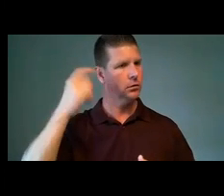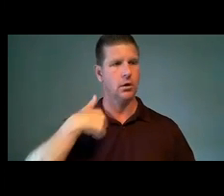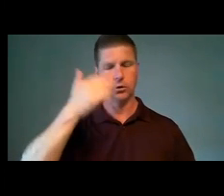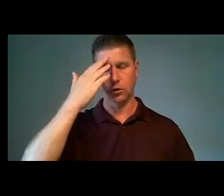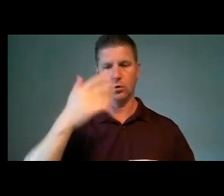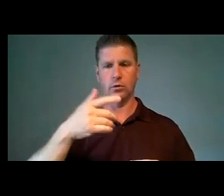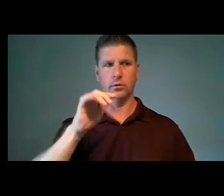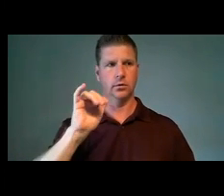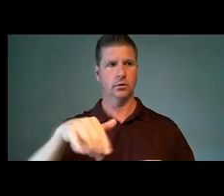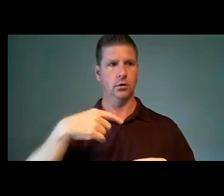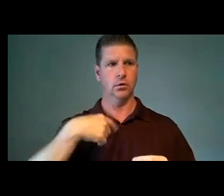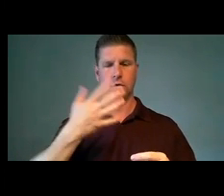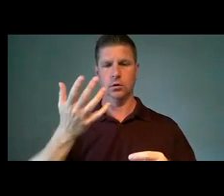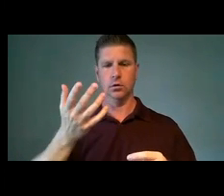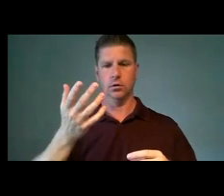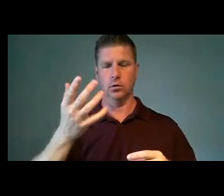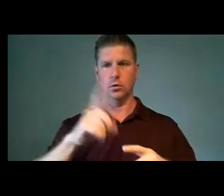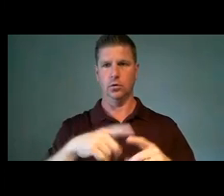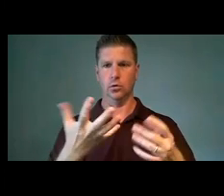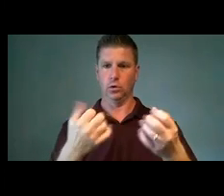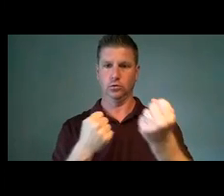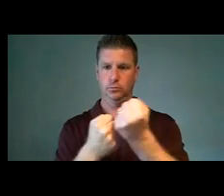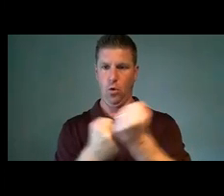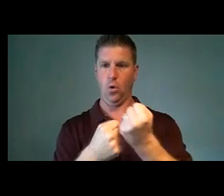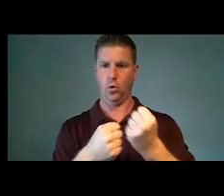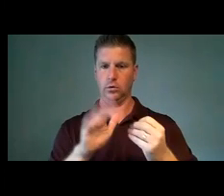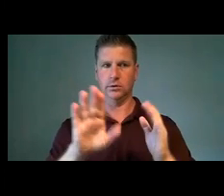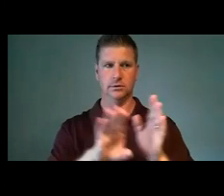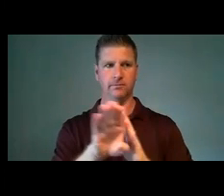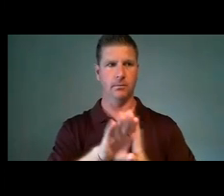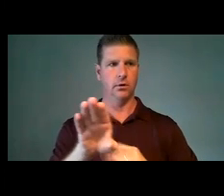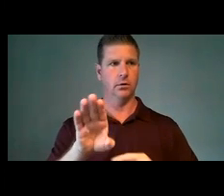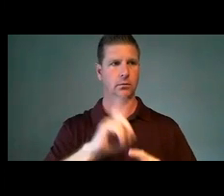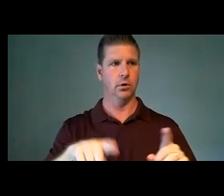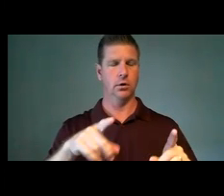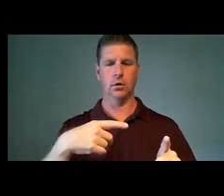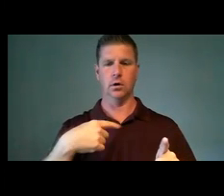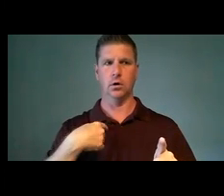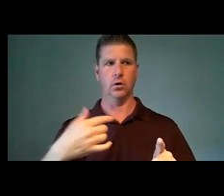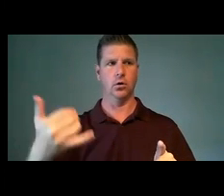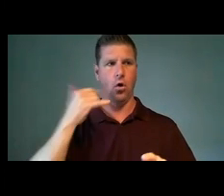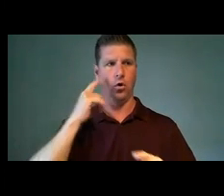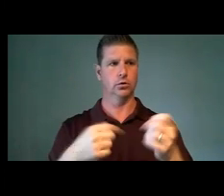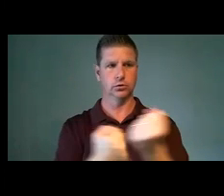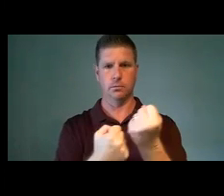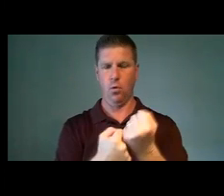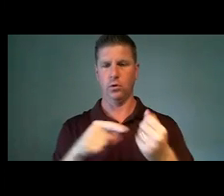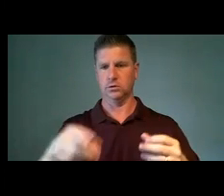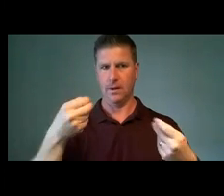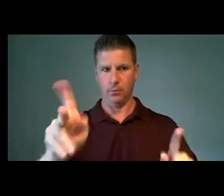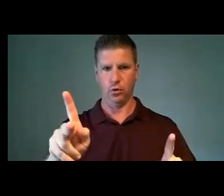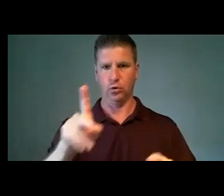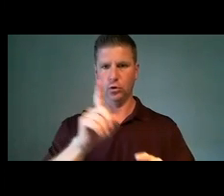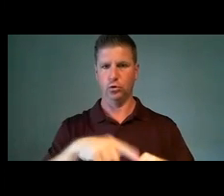to support his development. I want to make that clear, but I'm calling to support his opportunity to